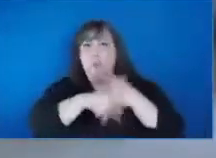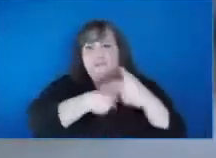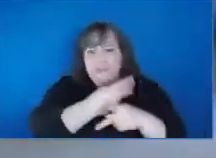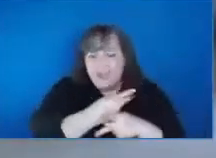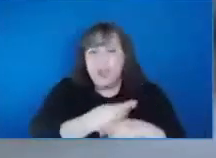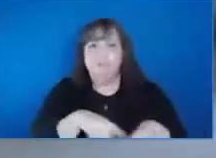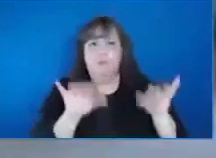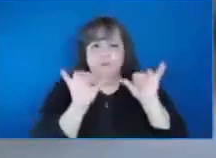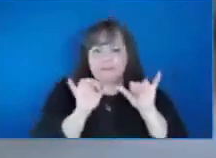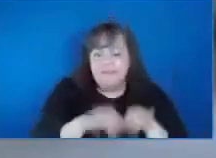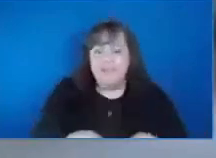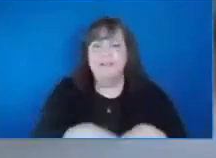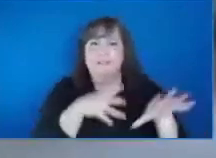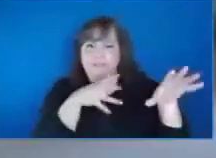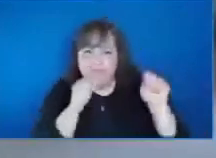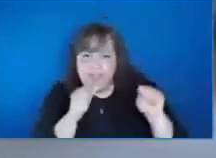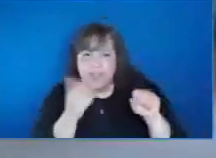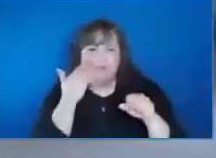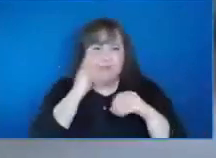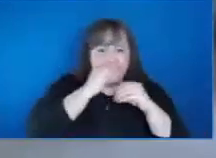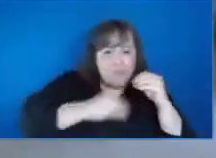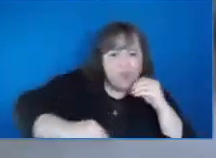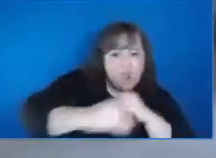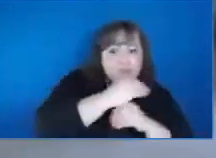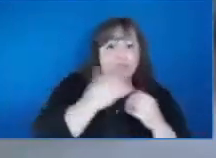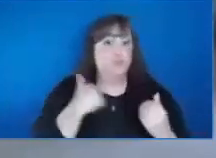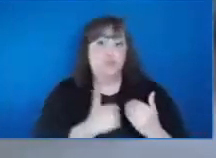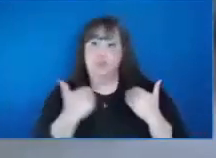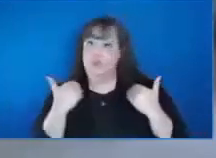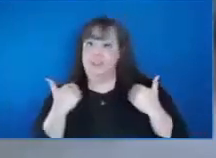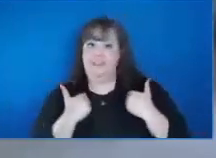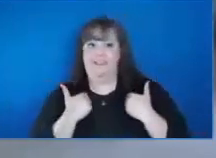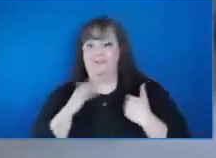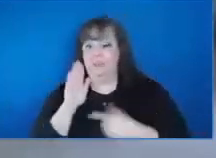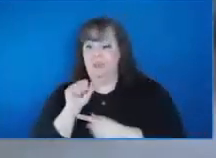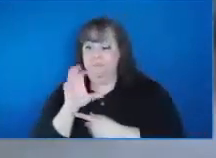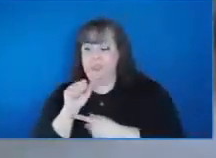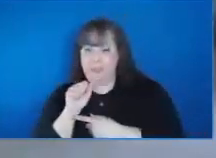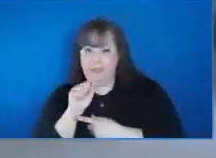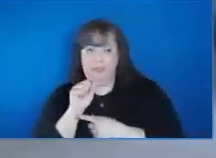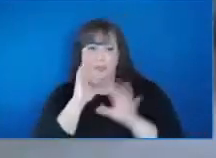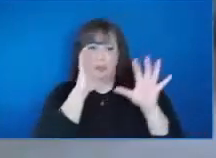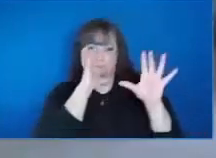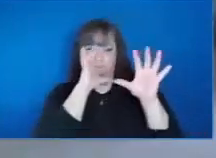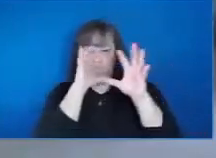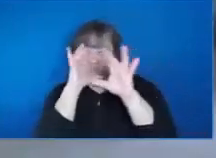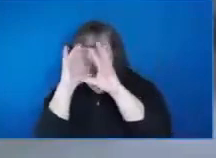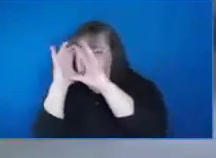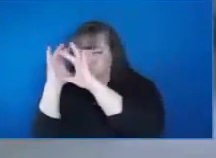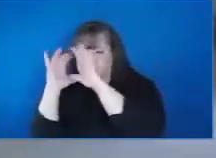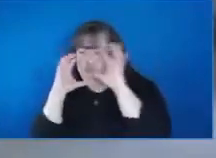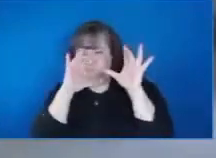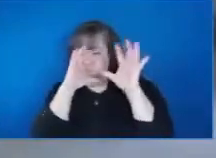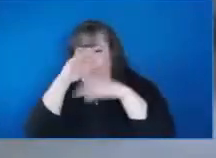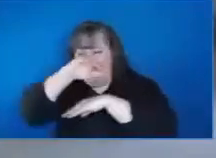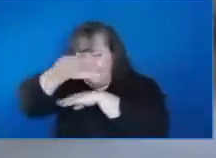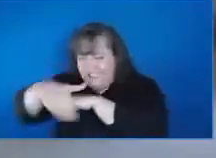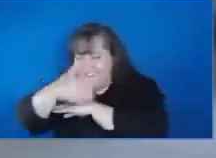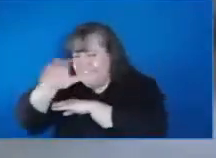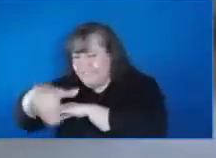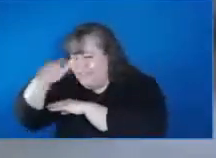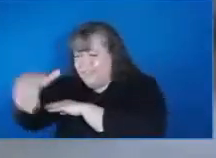ground-based telescopes that are observing the night sky every night, looking and searching for these asteroids. We actually also have